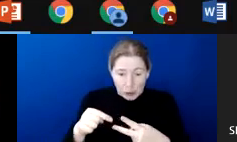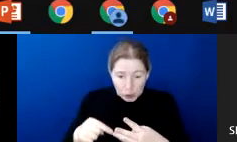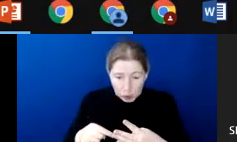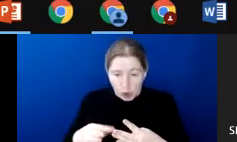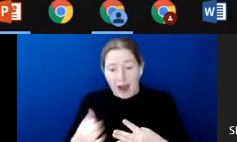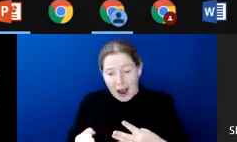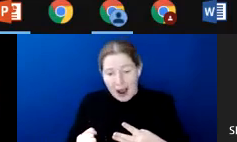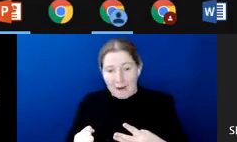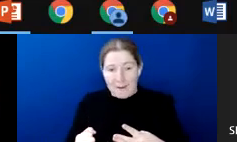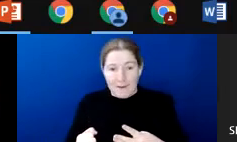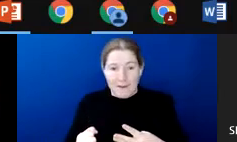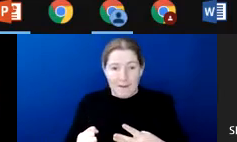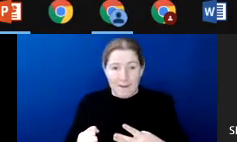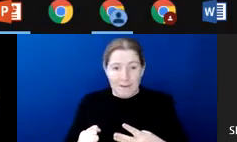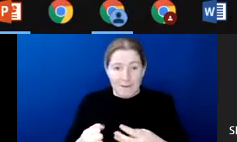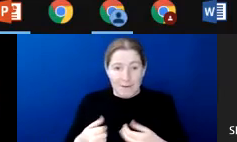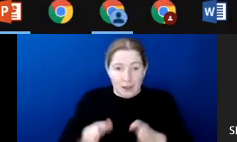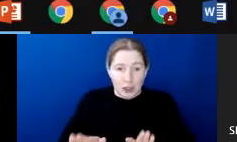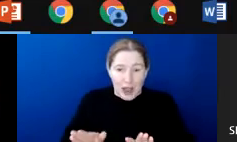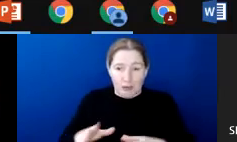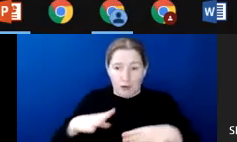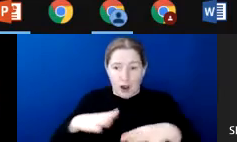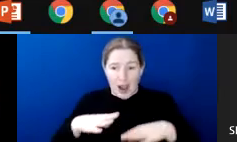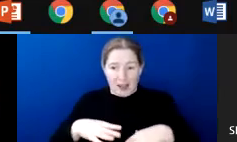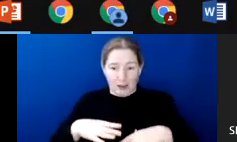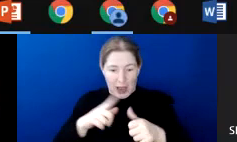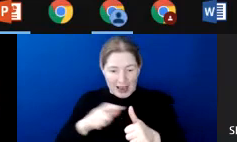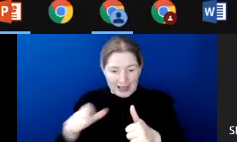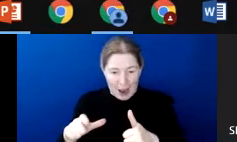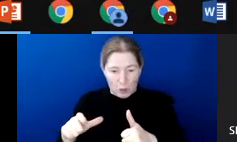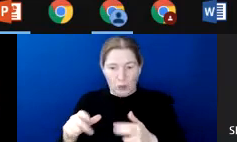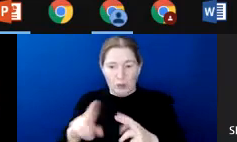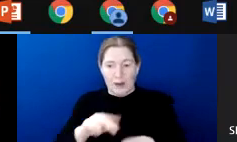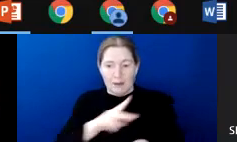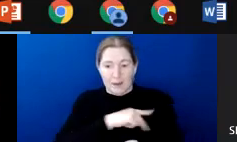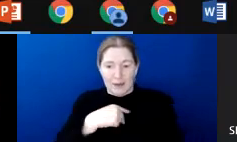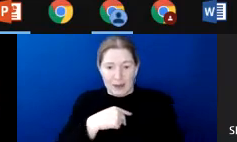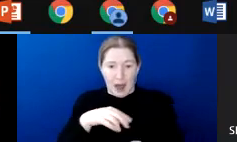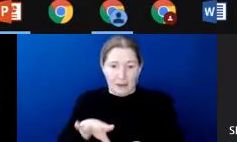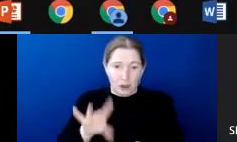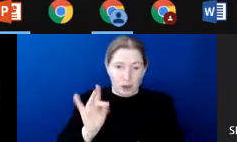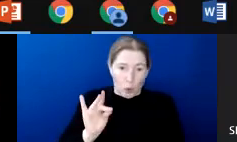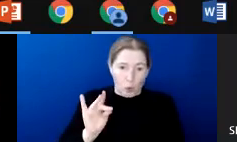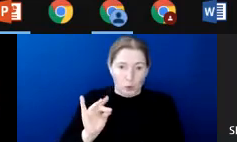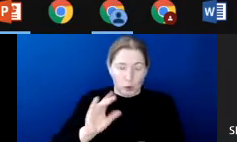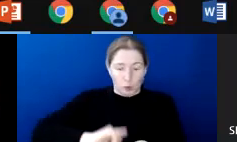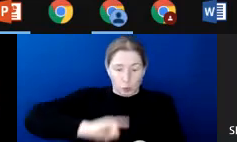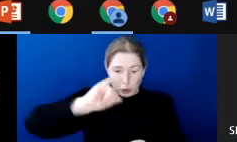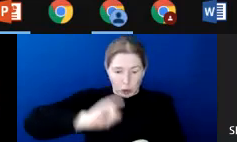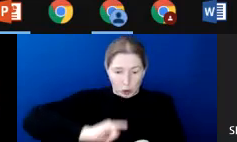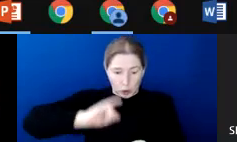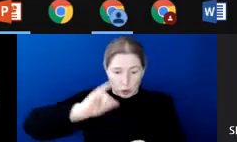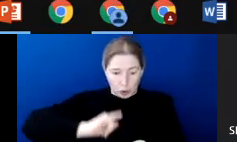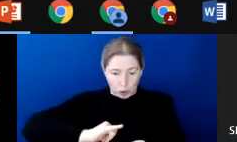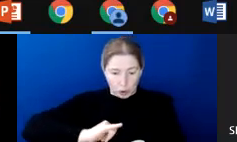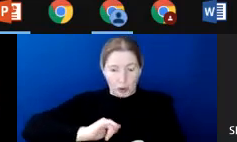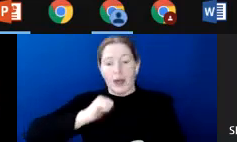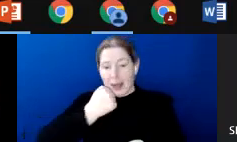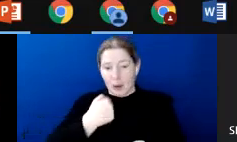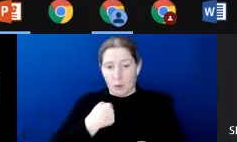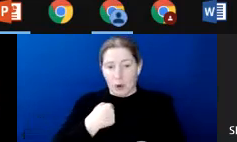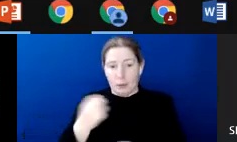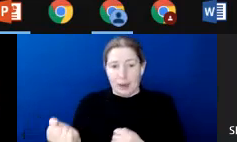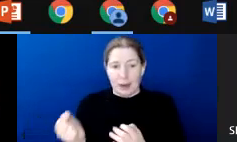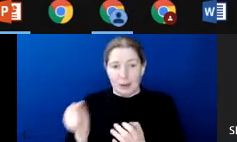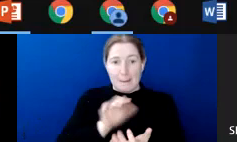ledger account linked to this. So once the user or the employee have chosen the expense type, it would be posted to